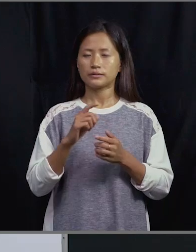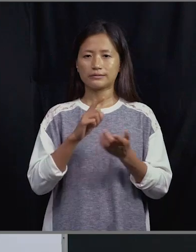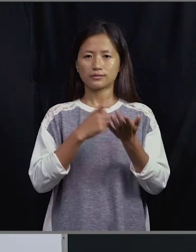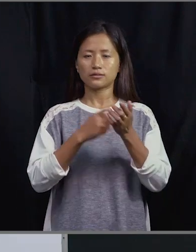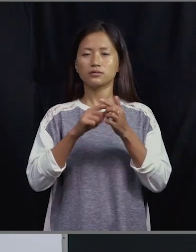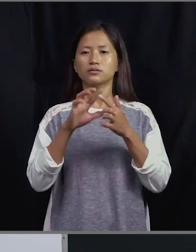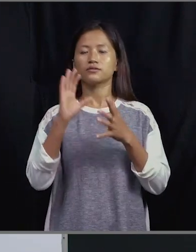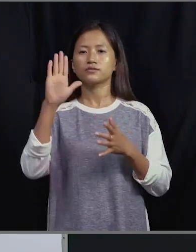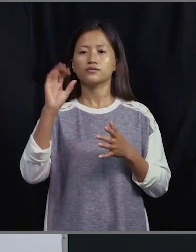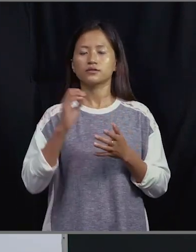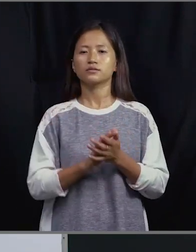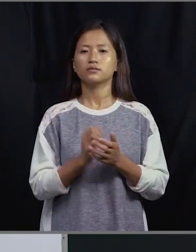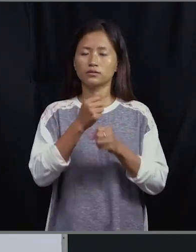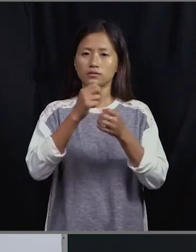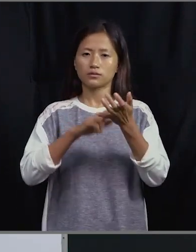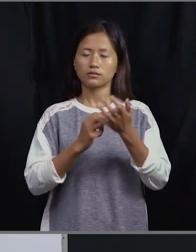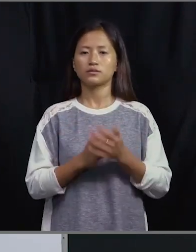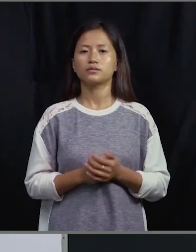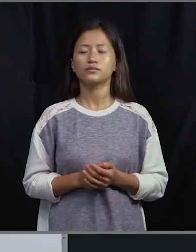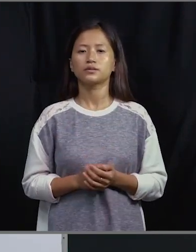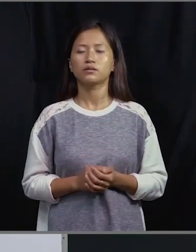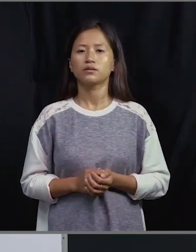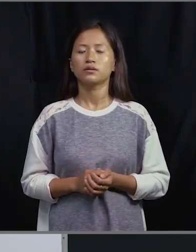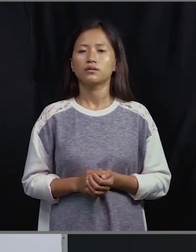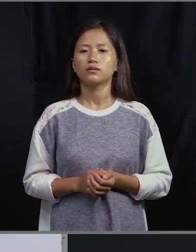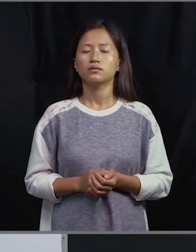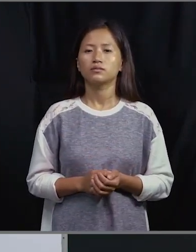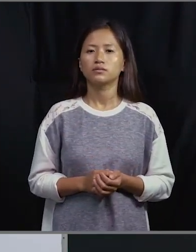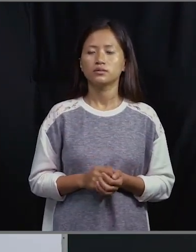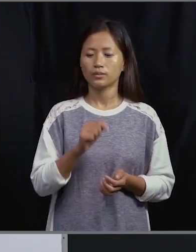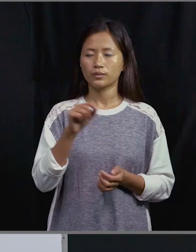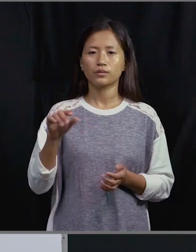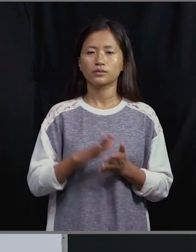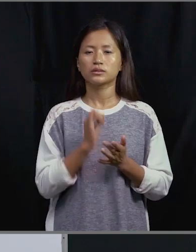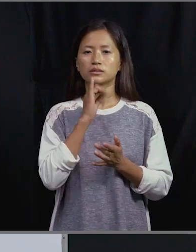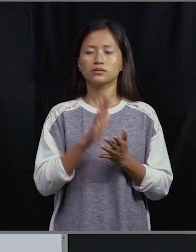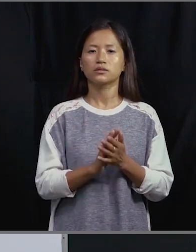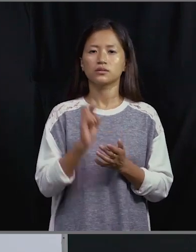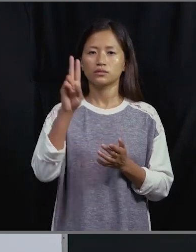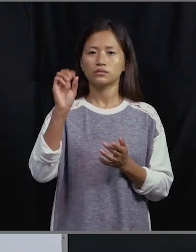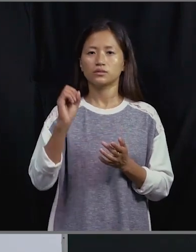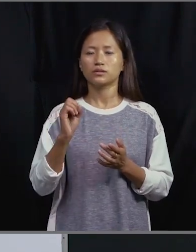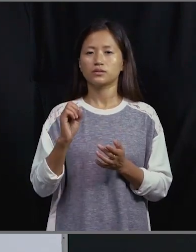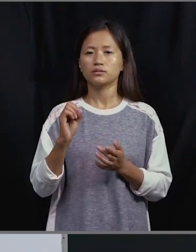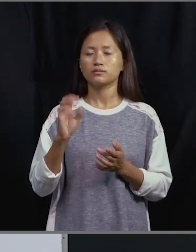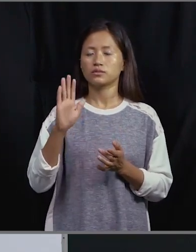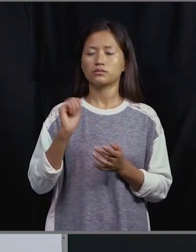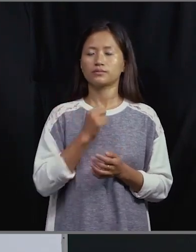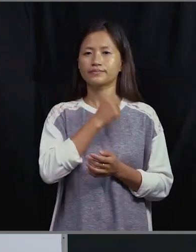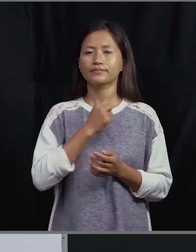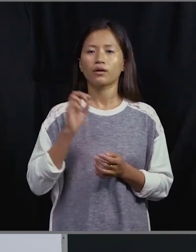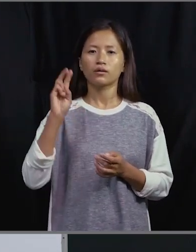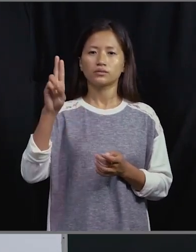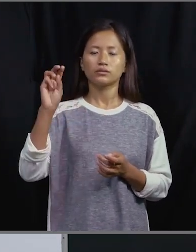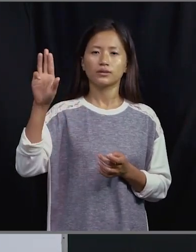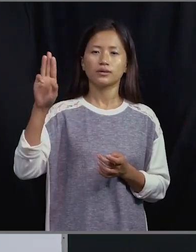reaction. This we divided by the molecular mass of nitrogen, which is 28. So